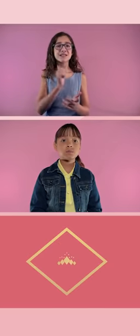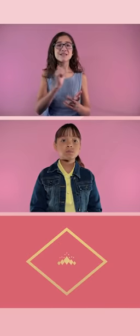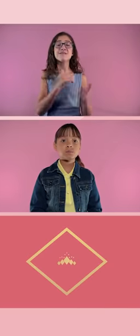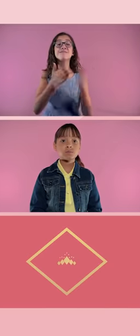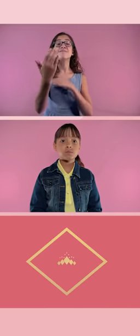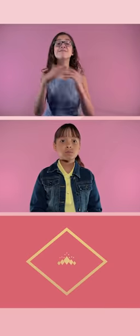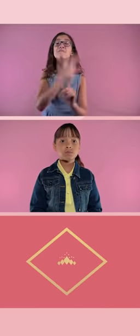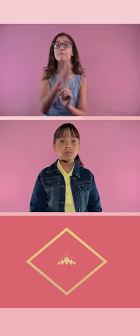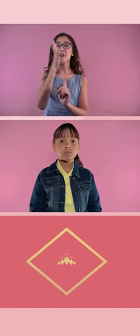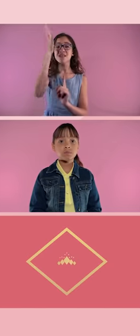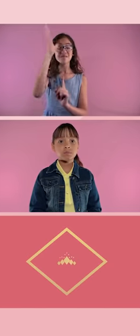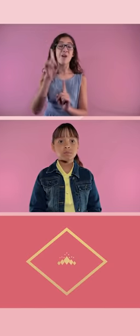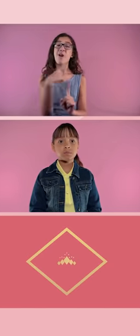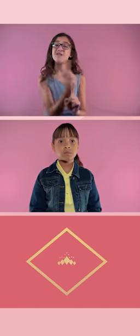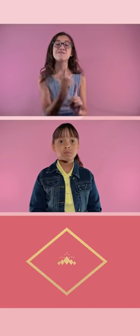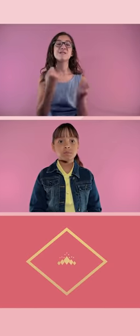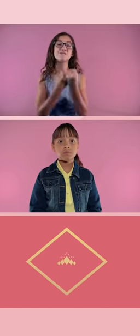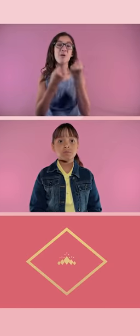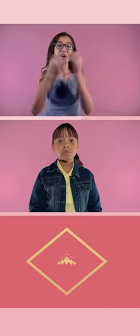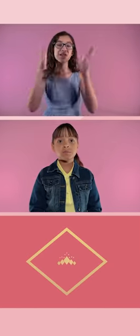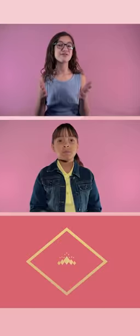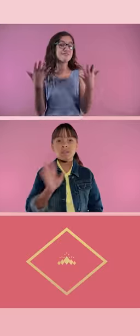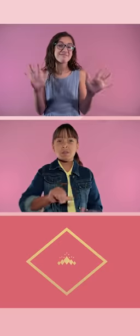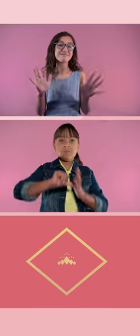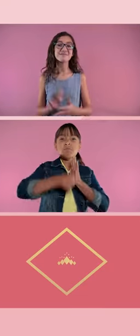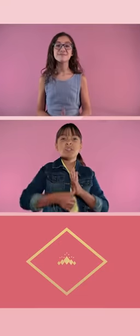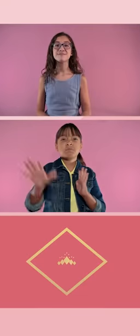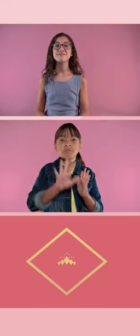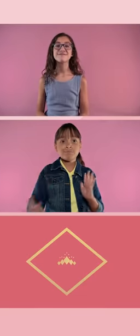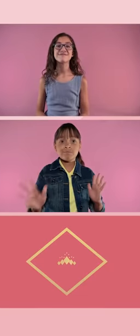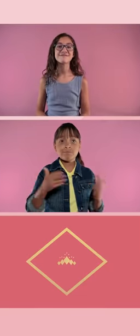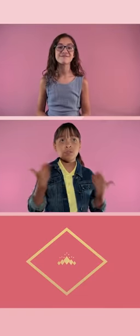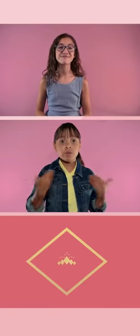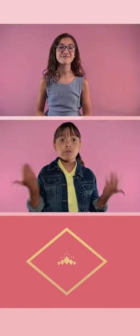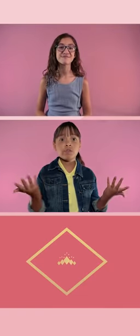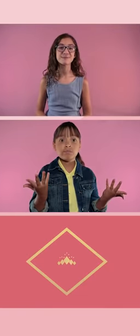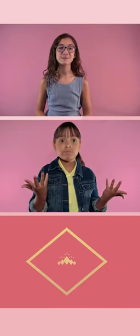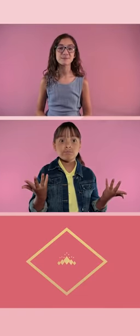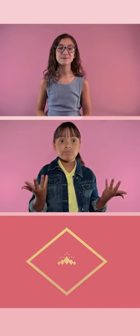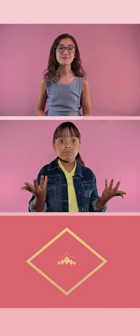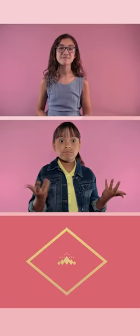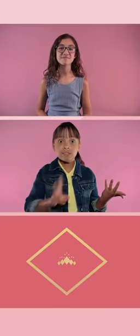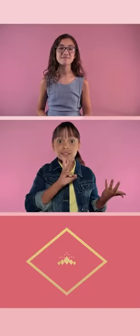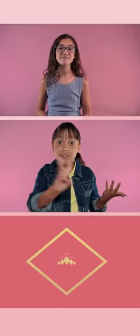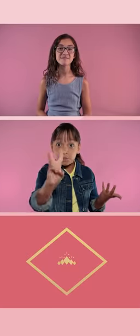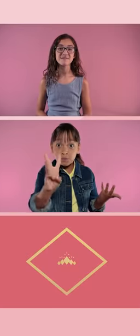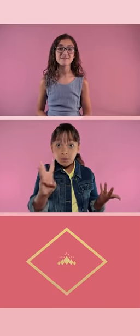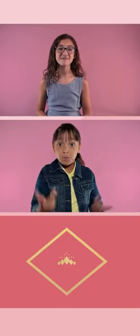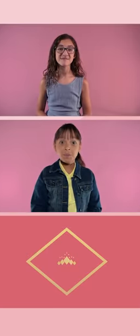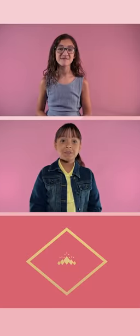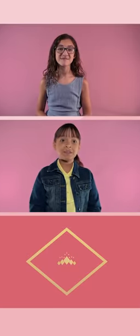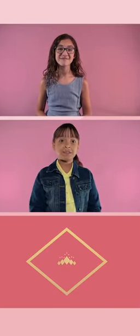believed in herself, even when her only supporters were her parents. I must say, that's quite impressive for what?